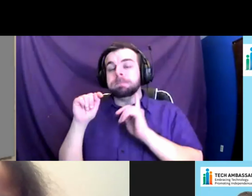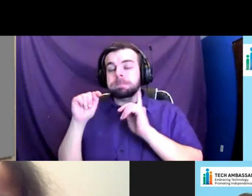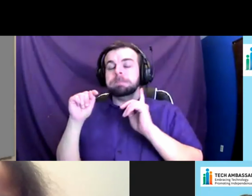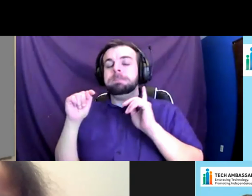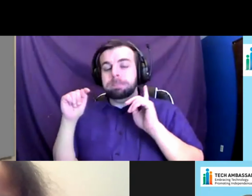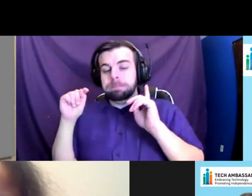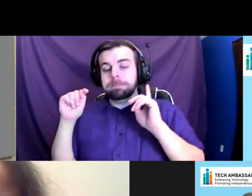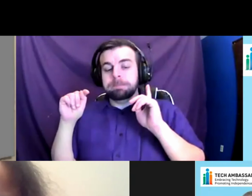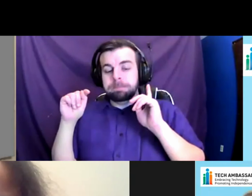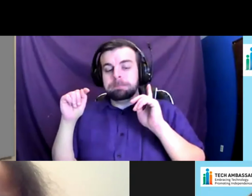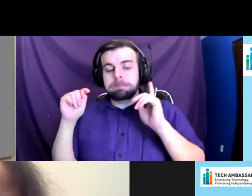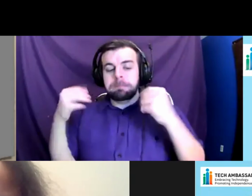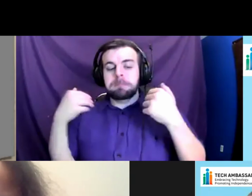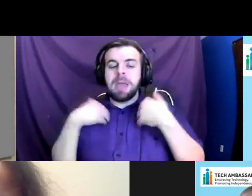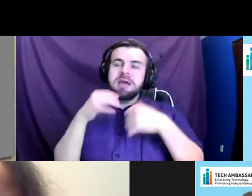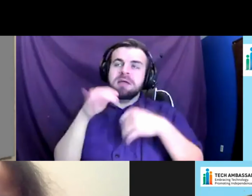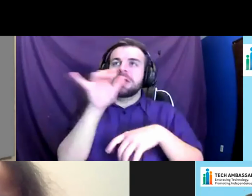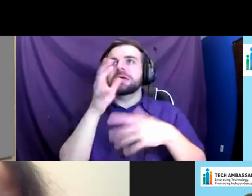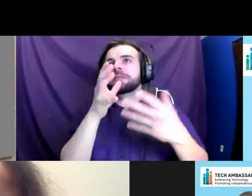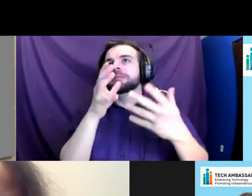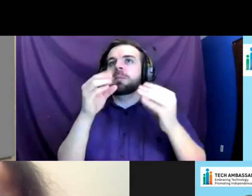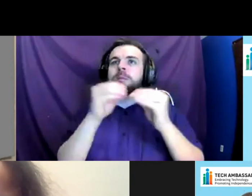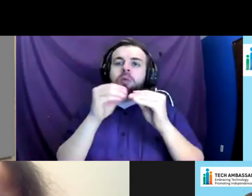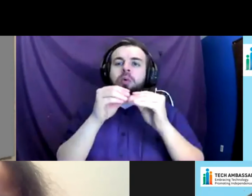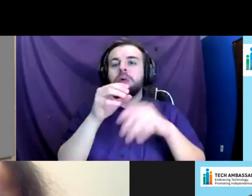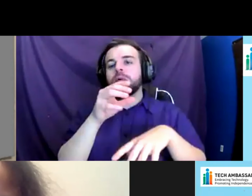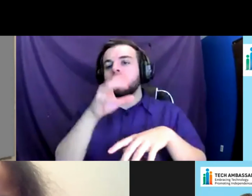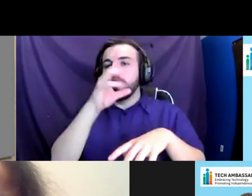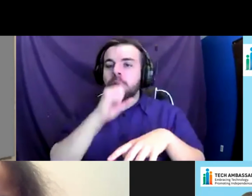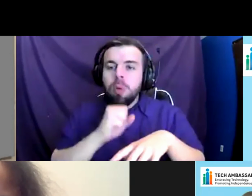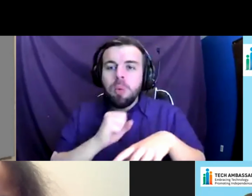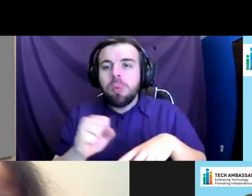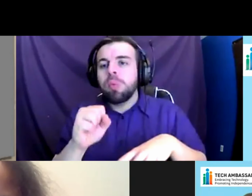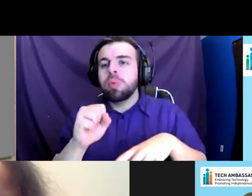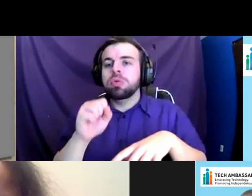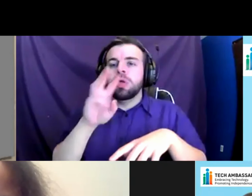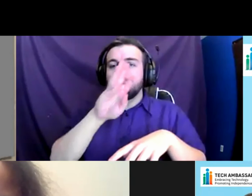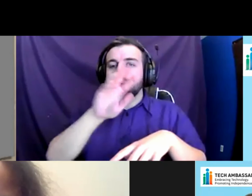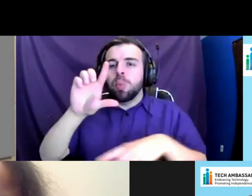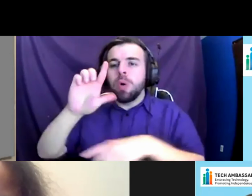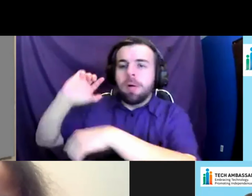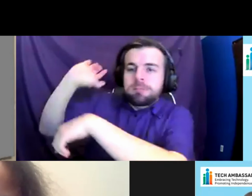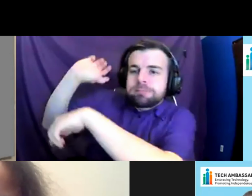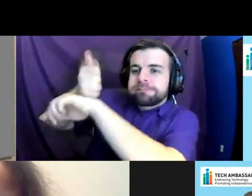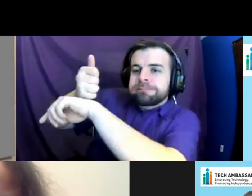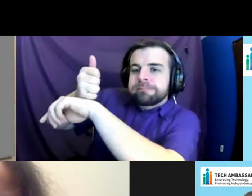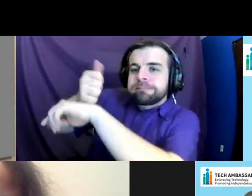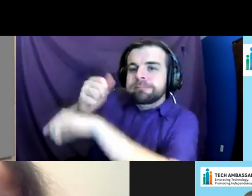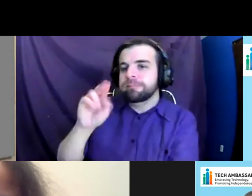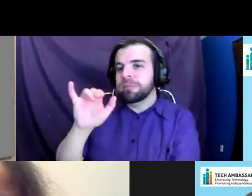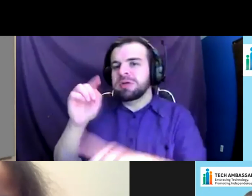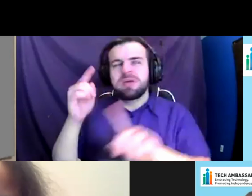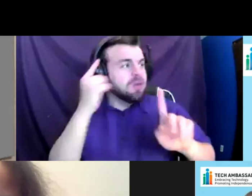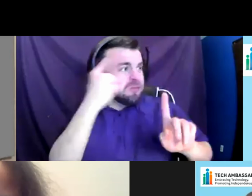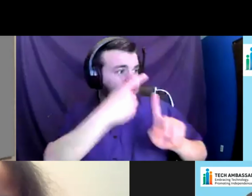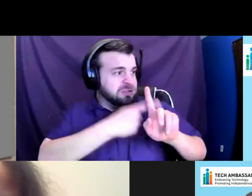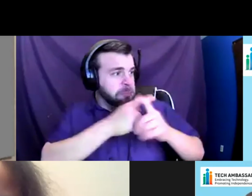an older wall mounted unit, and The it's thermostat, right?